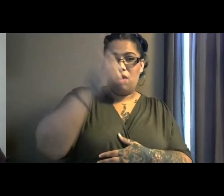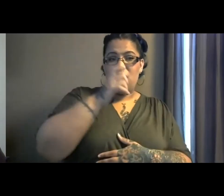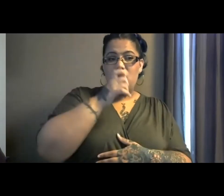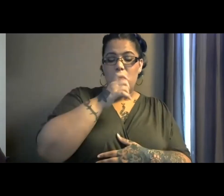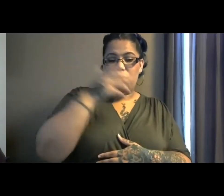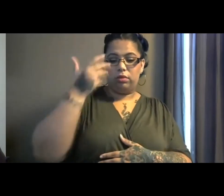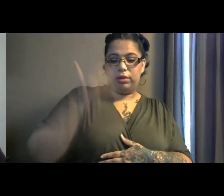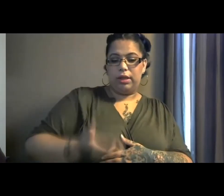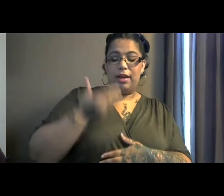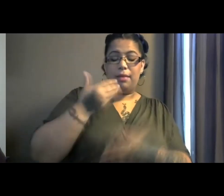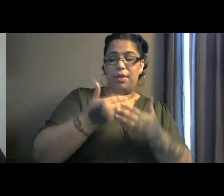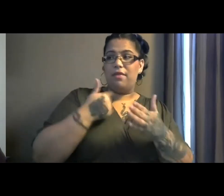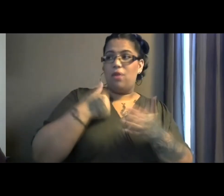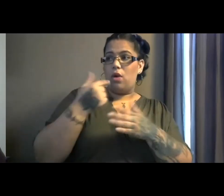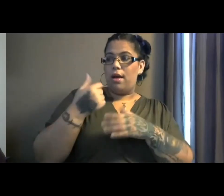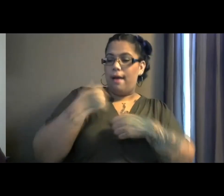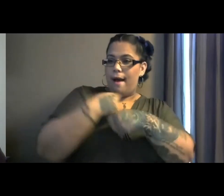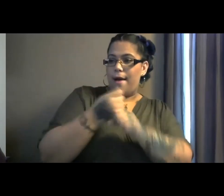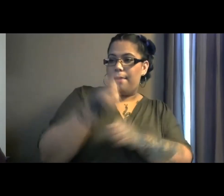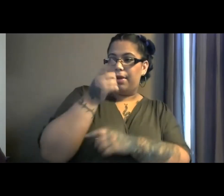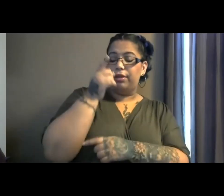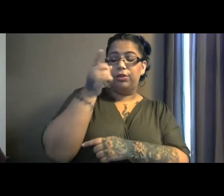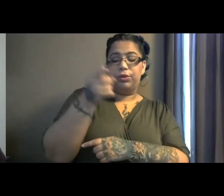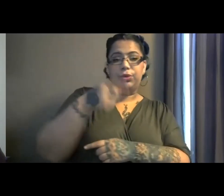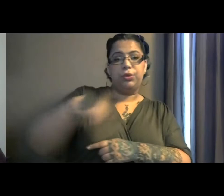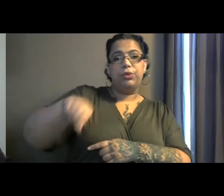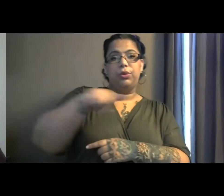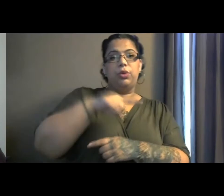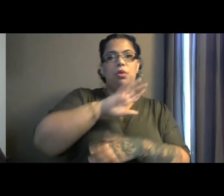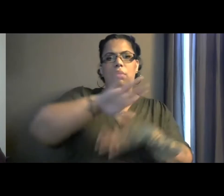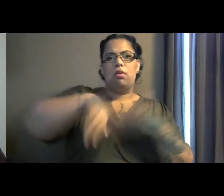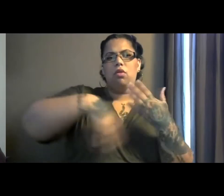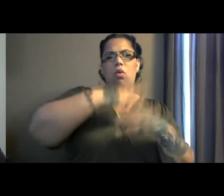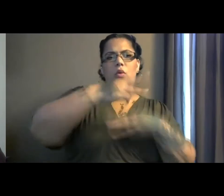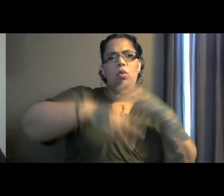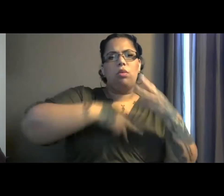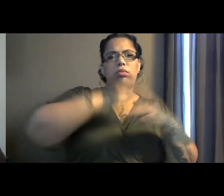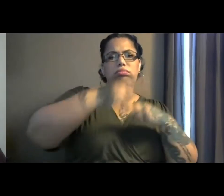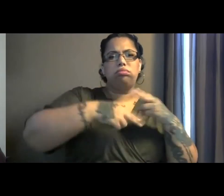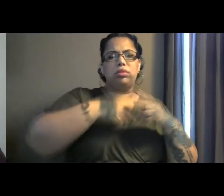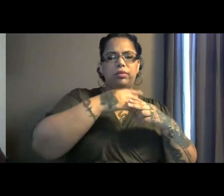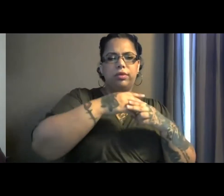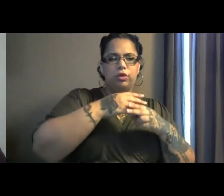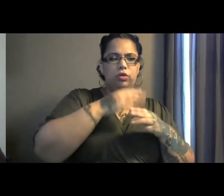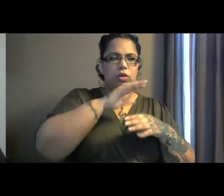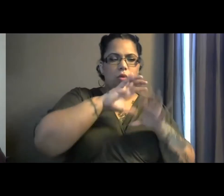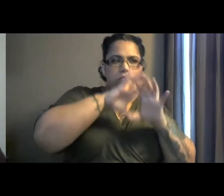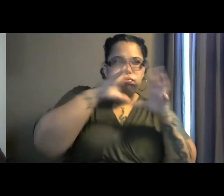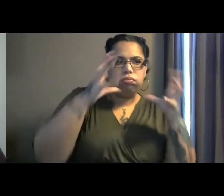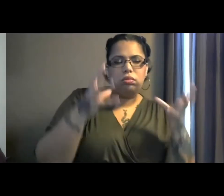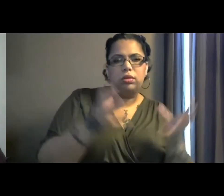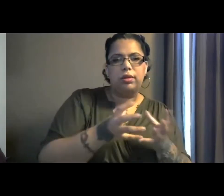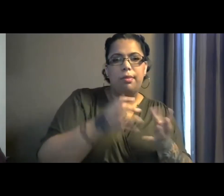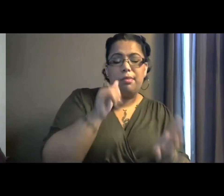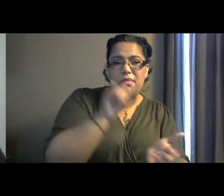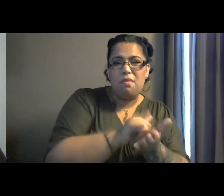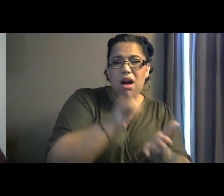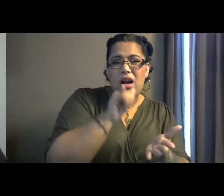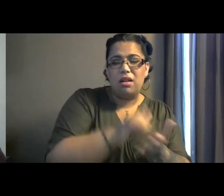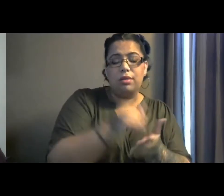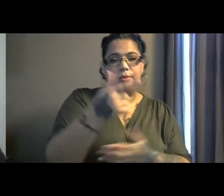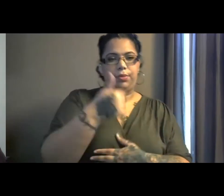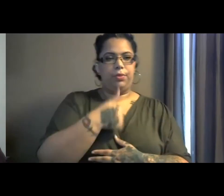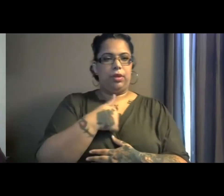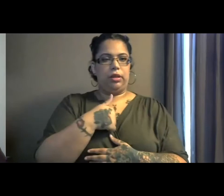you and all the worlds of the universe. It was impossible for me to do so. Second,